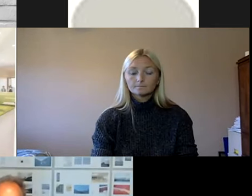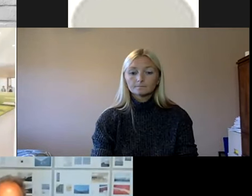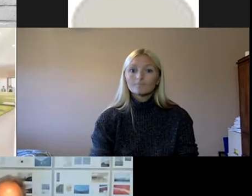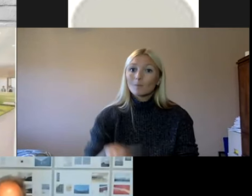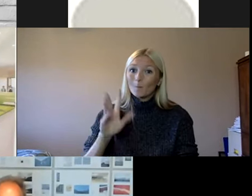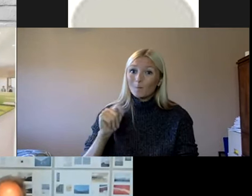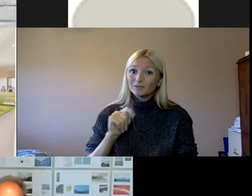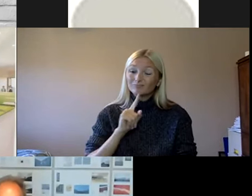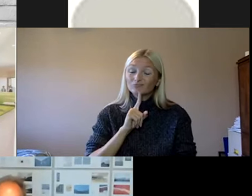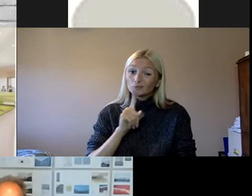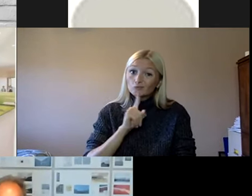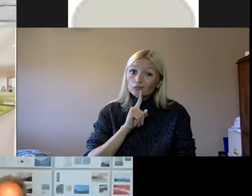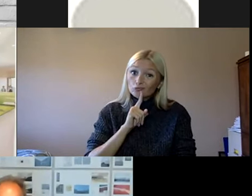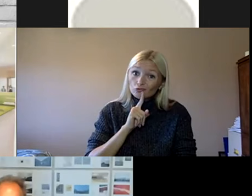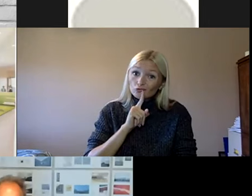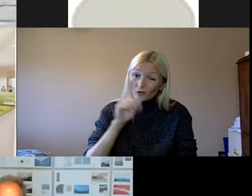France,